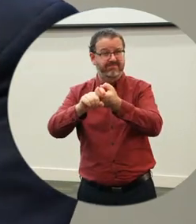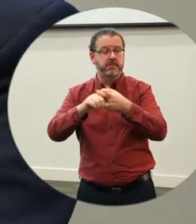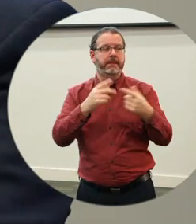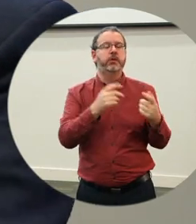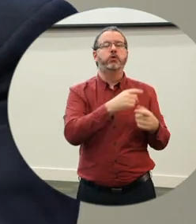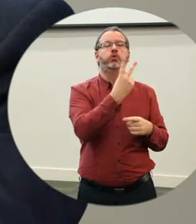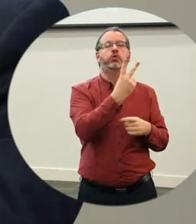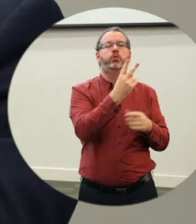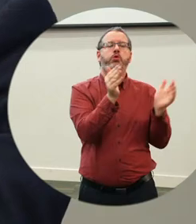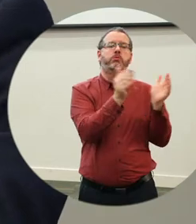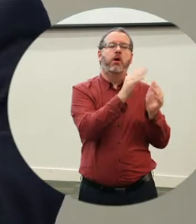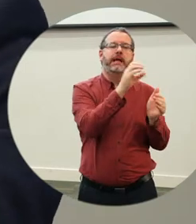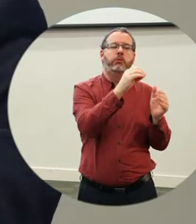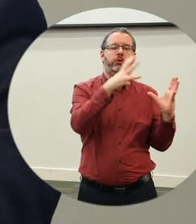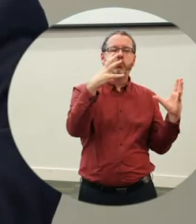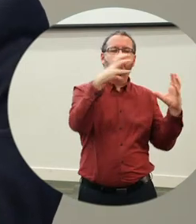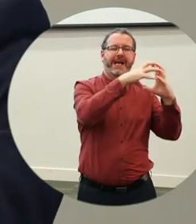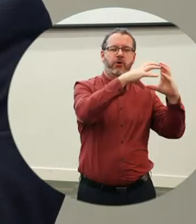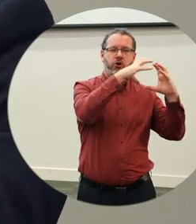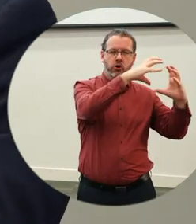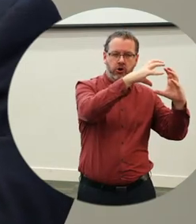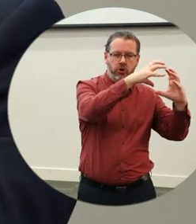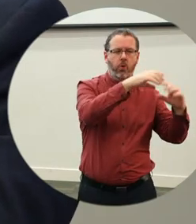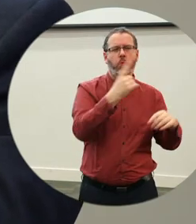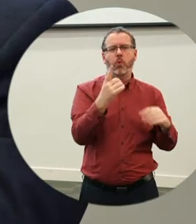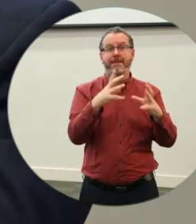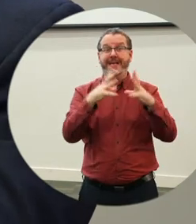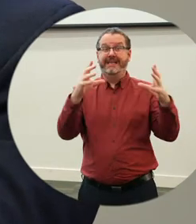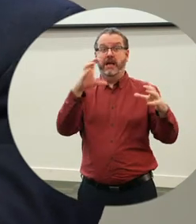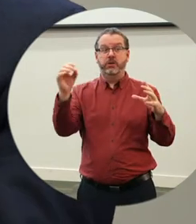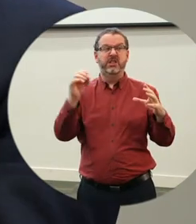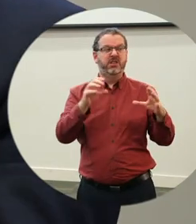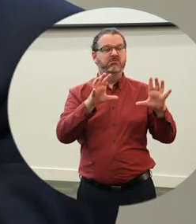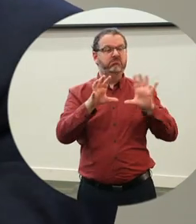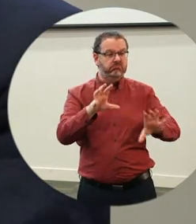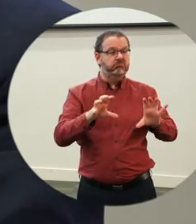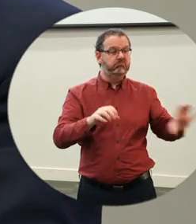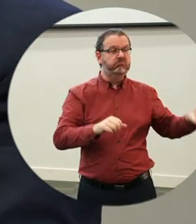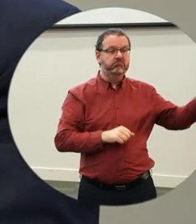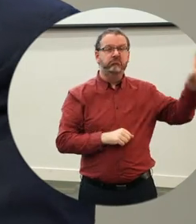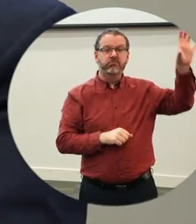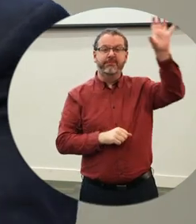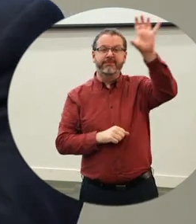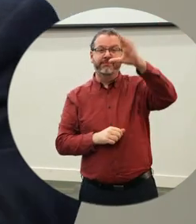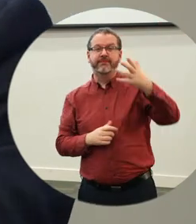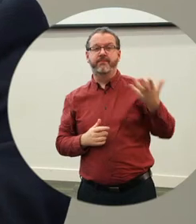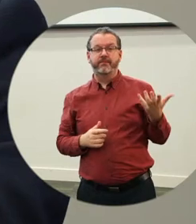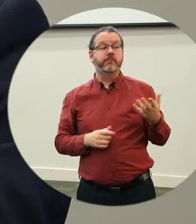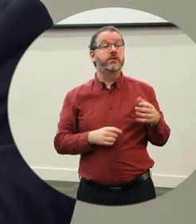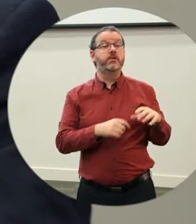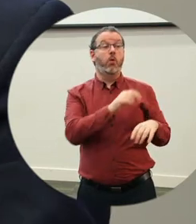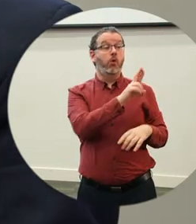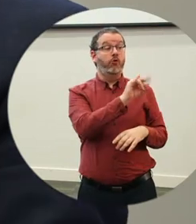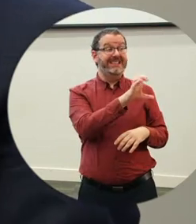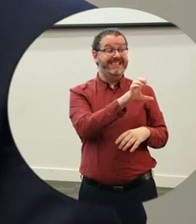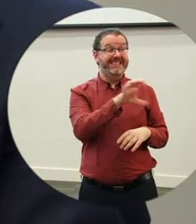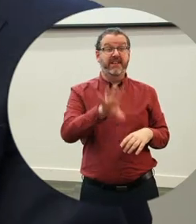big county, was simply passed over and became, instead of being an RIC division, became a Civic Guard